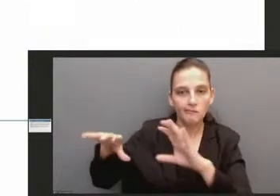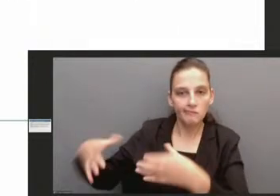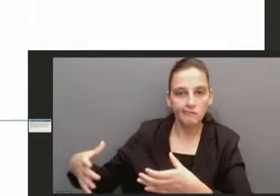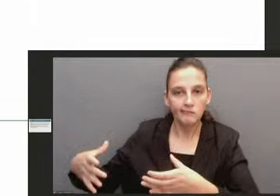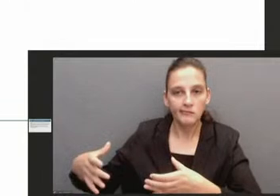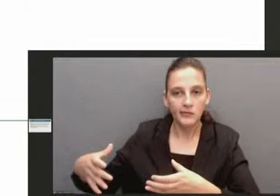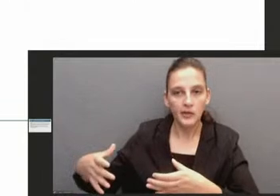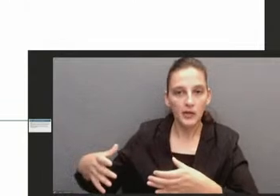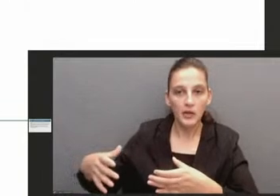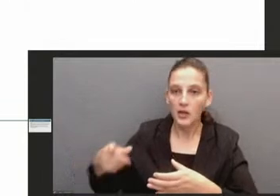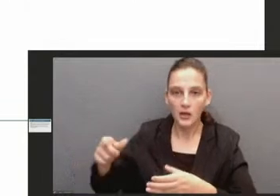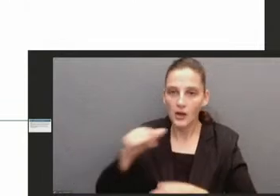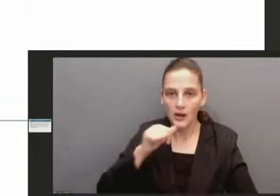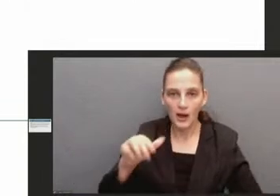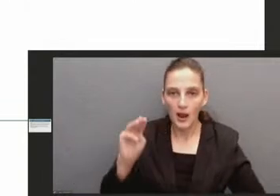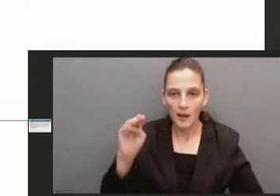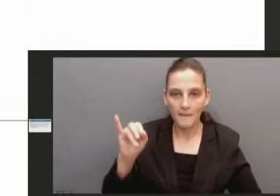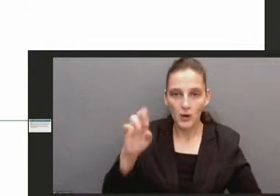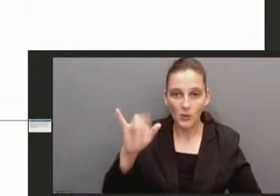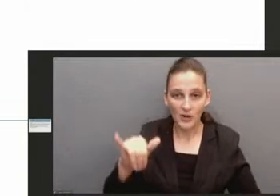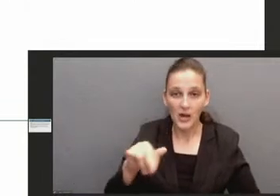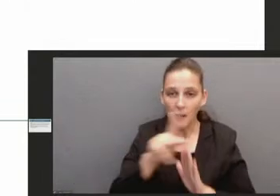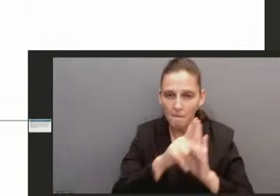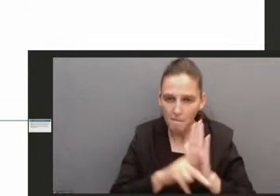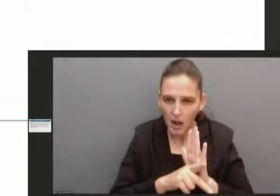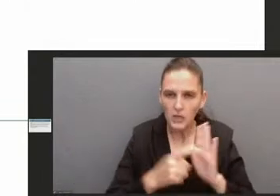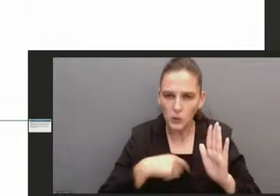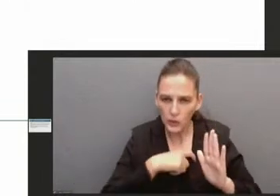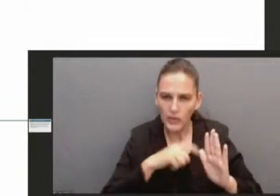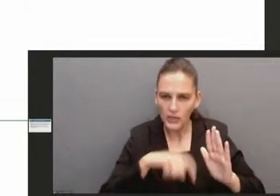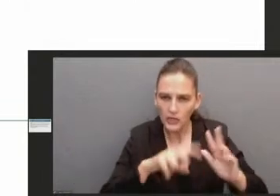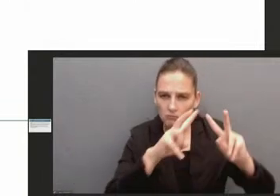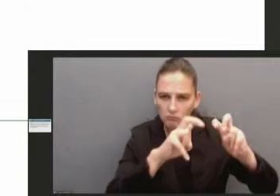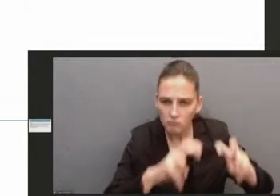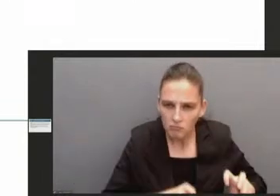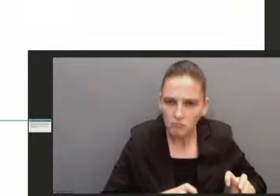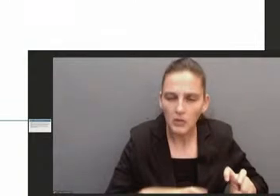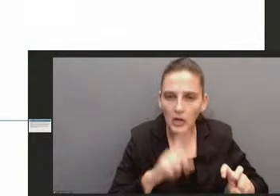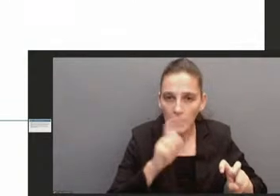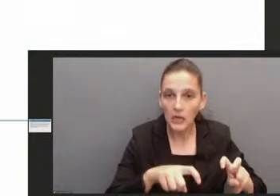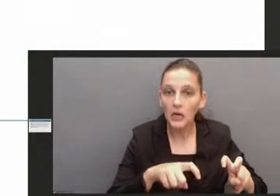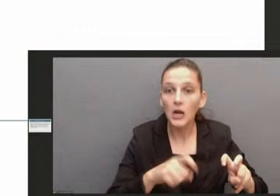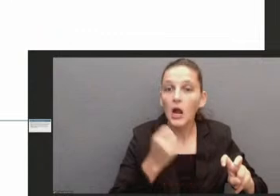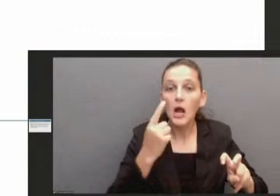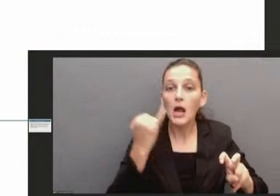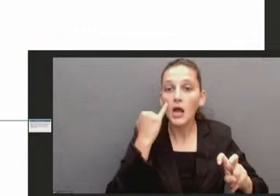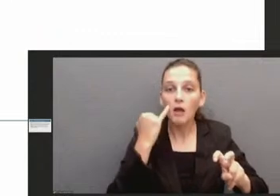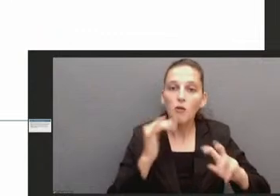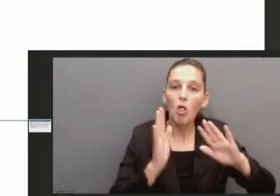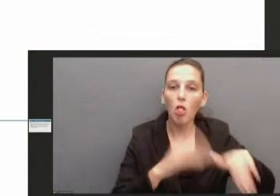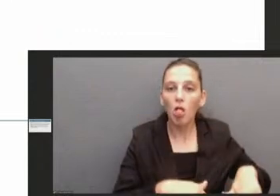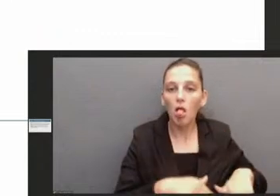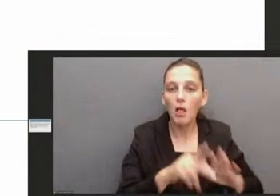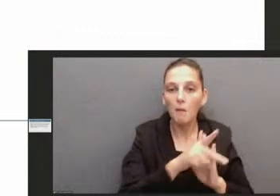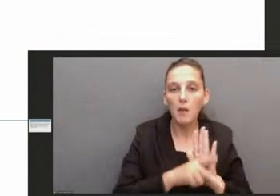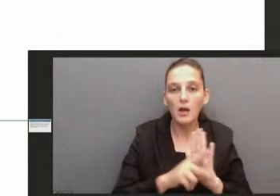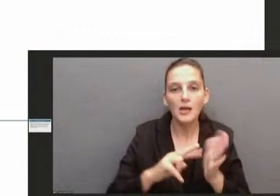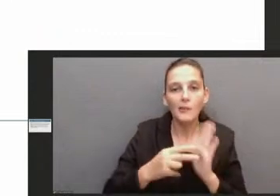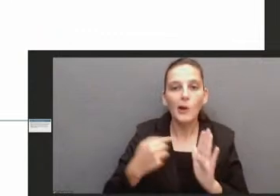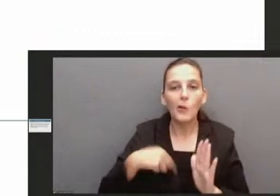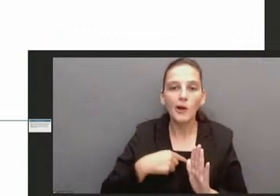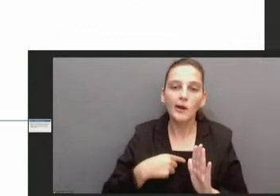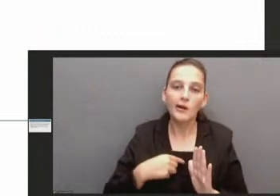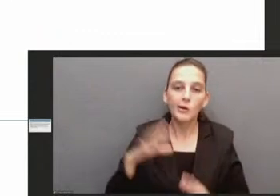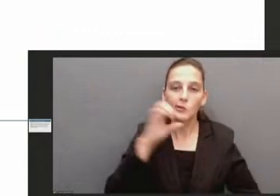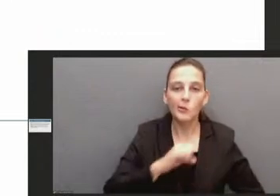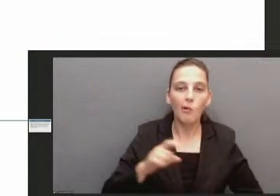the minority. Without aggressively addressing these processes, we default to exclude the minority. One of the examples